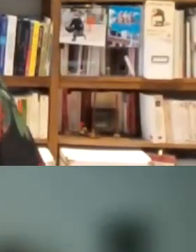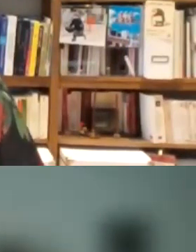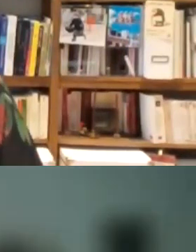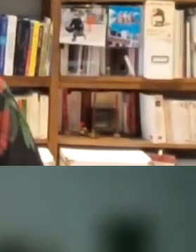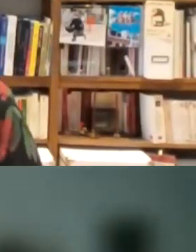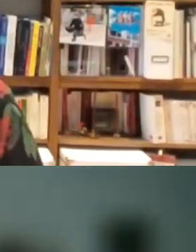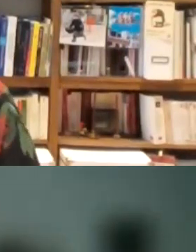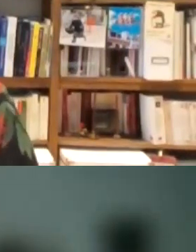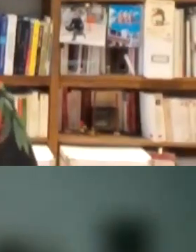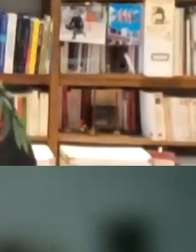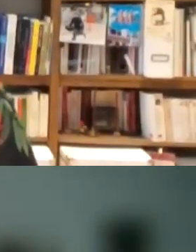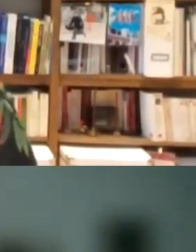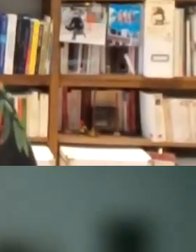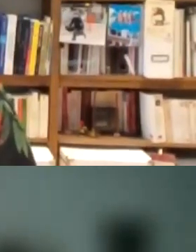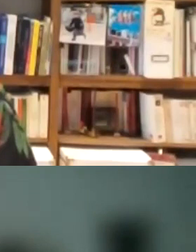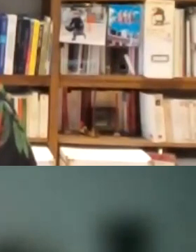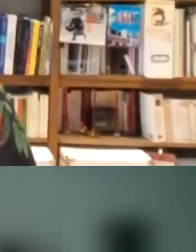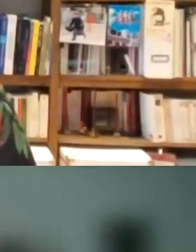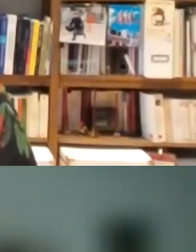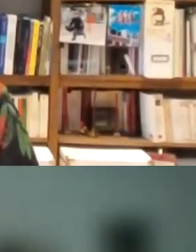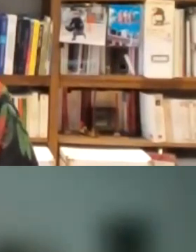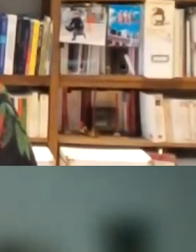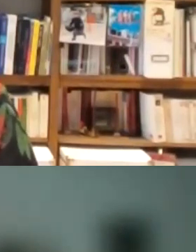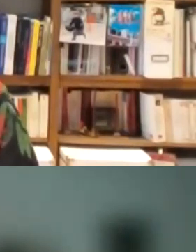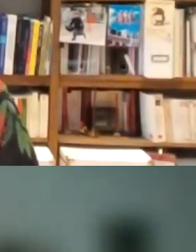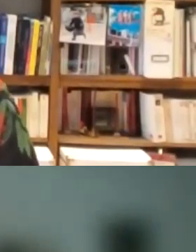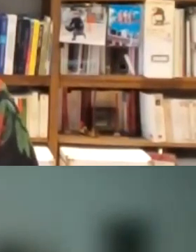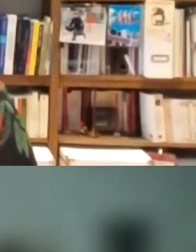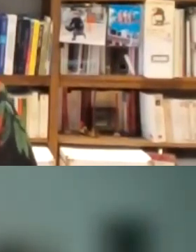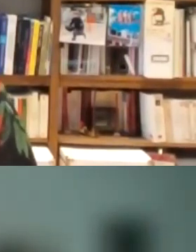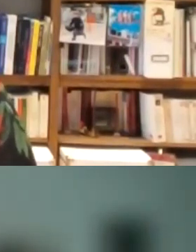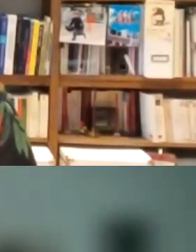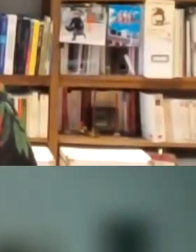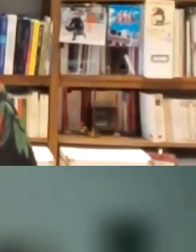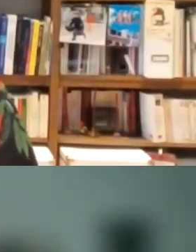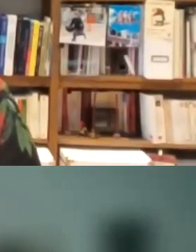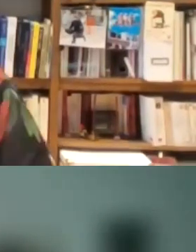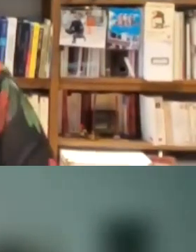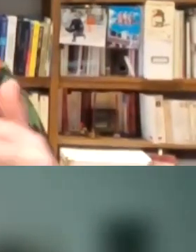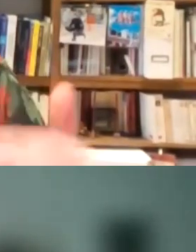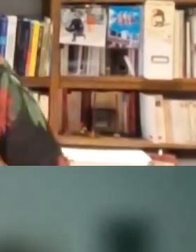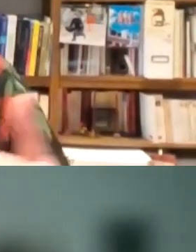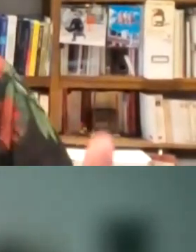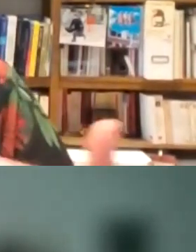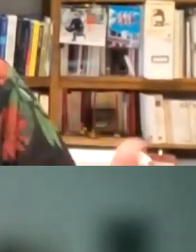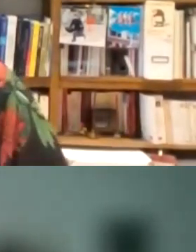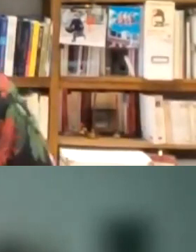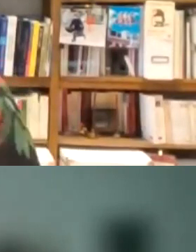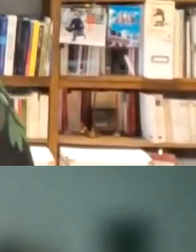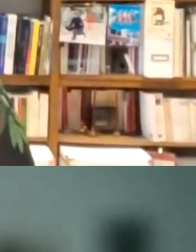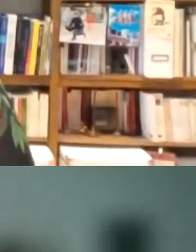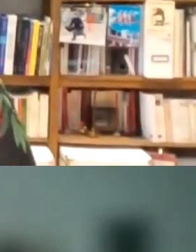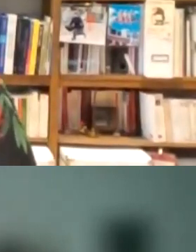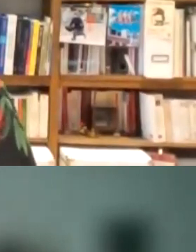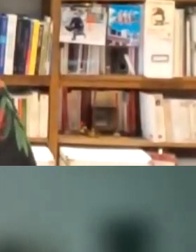most consensus. In French, like you said, Benedict, we have bientraitance, which is very difficult to translate in